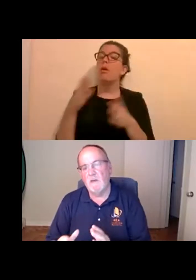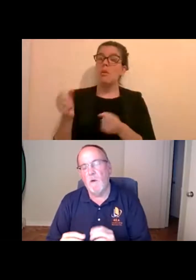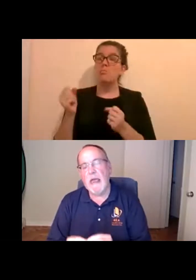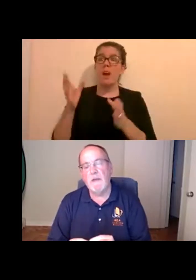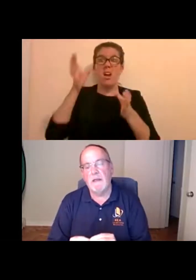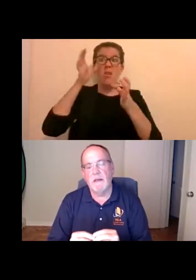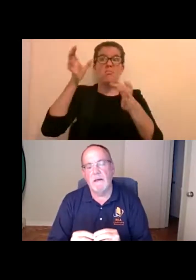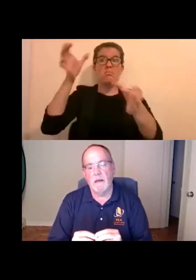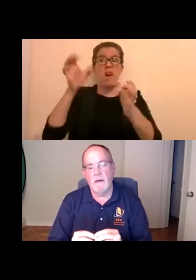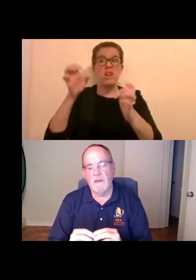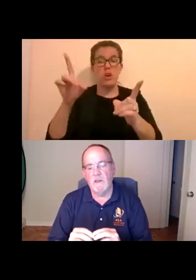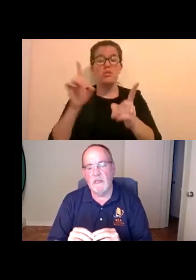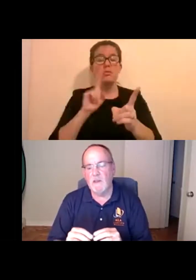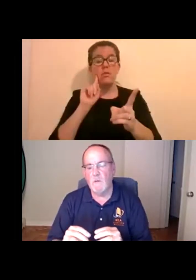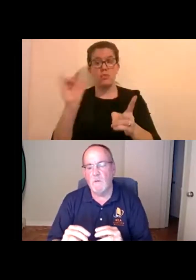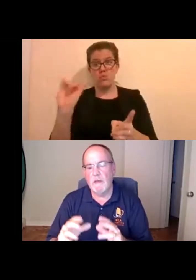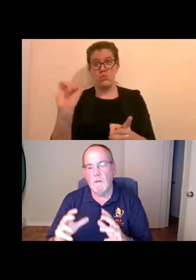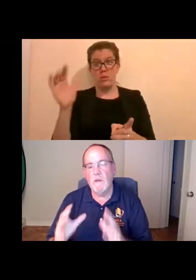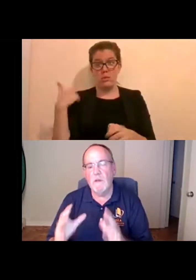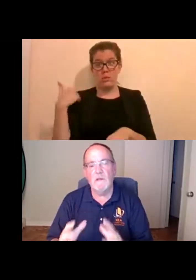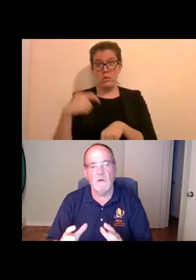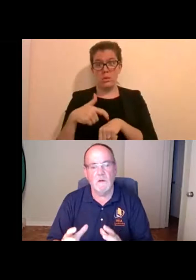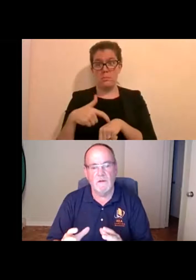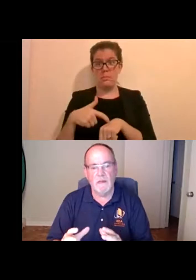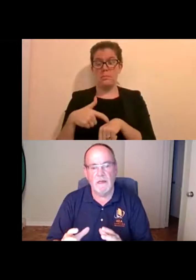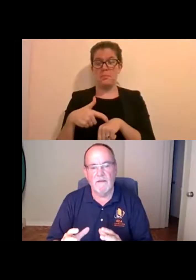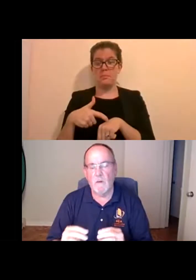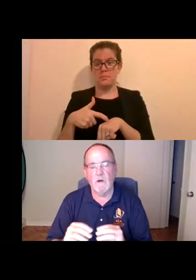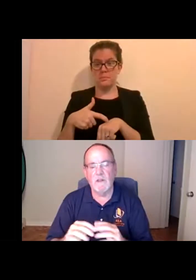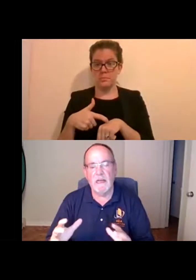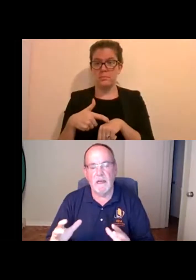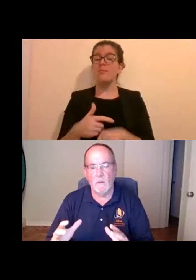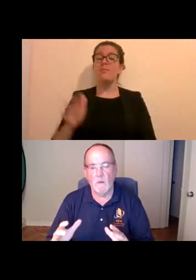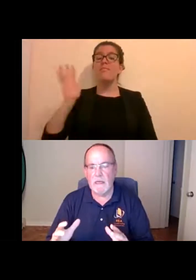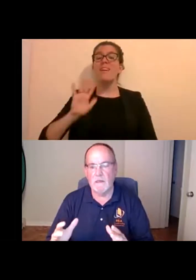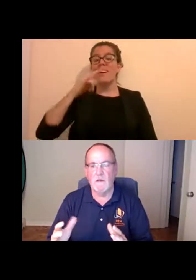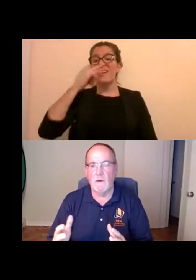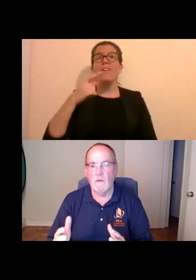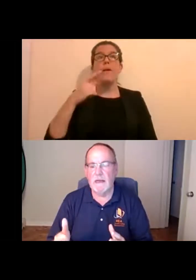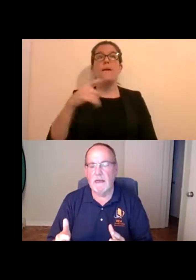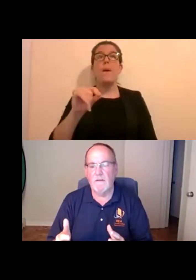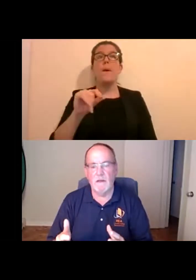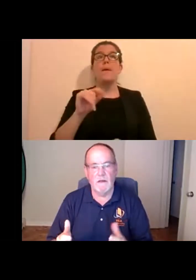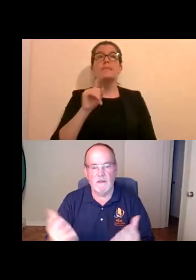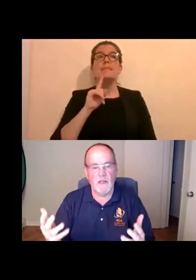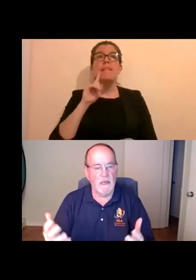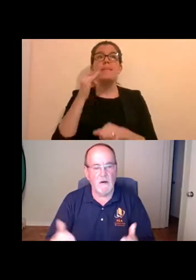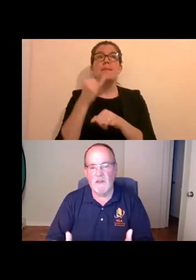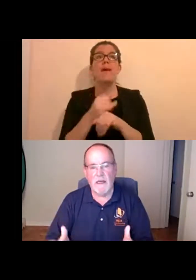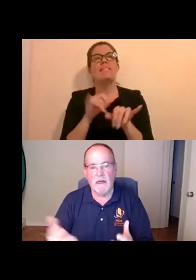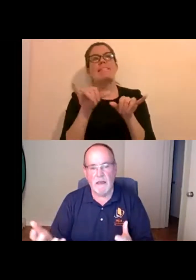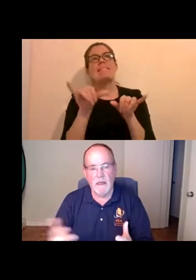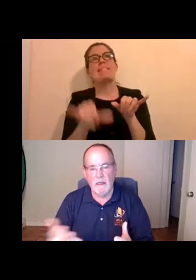changing just rapidly, as those kids, when they went to the schools for the deaf, they weren't staying on the weekends, so they didn't have a Sunday